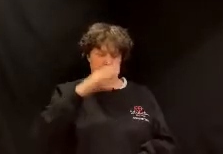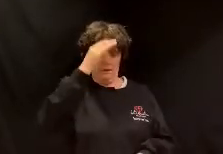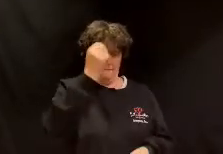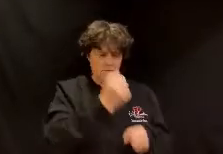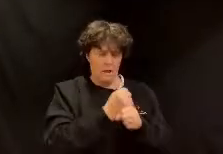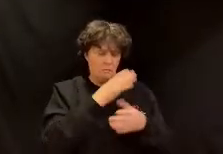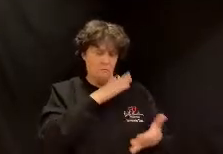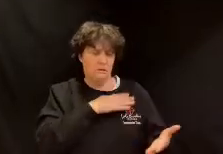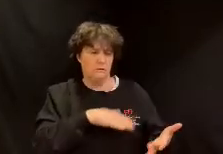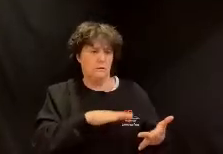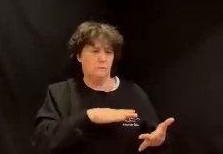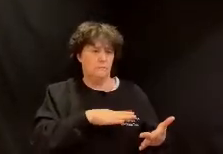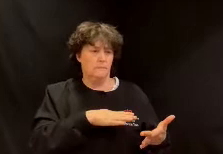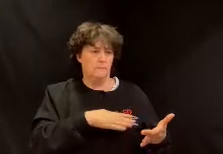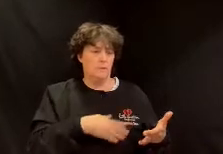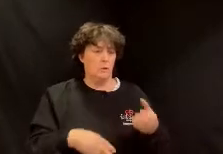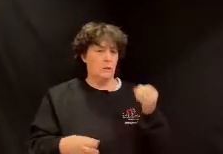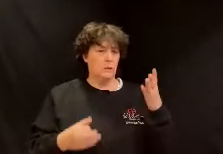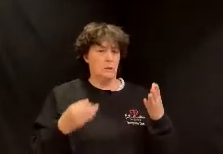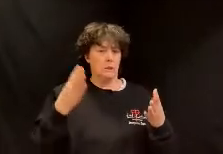You know, we sung this song, Jubilee.